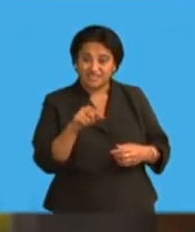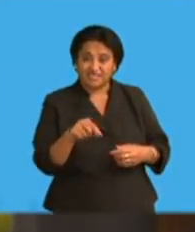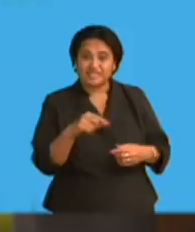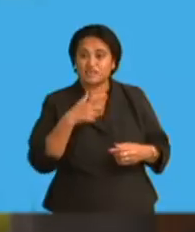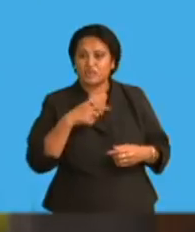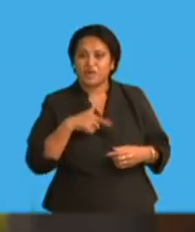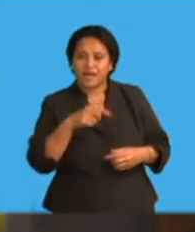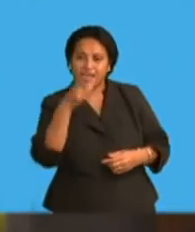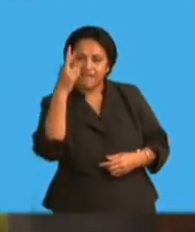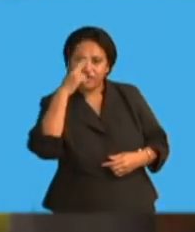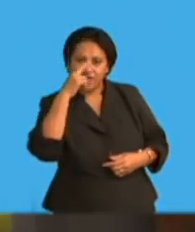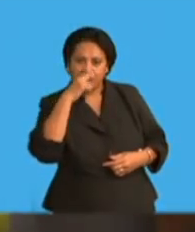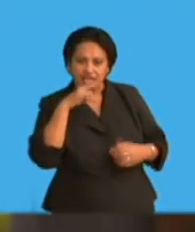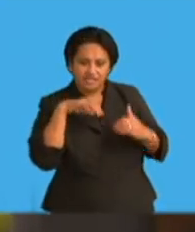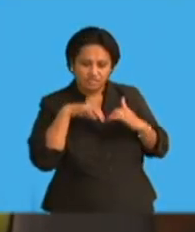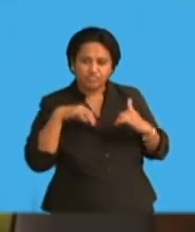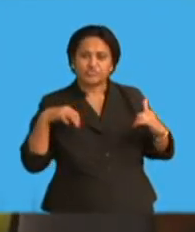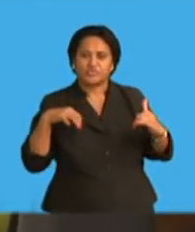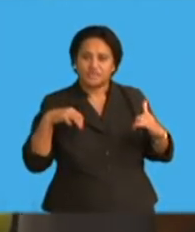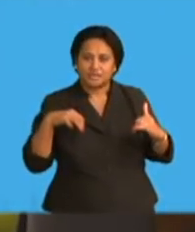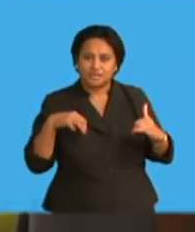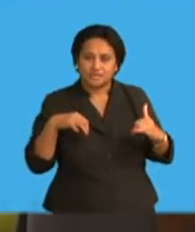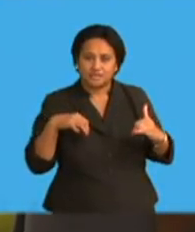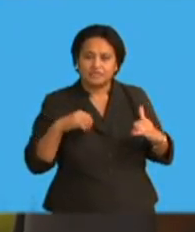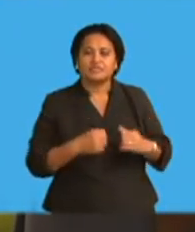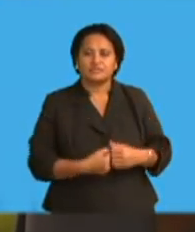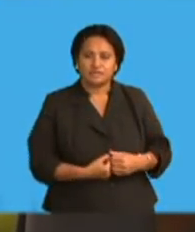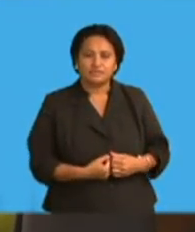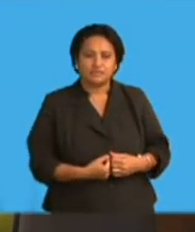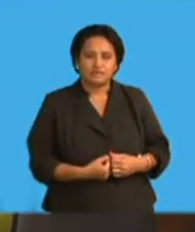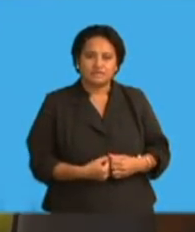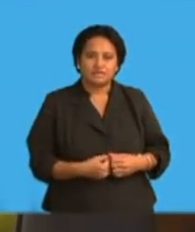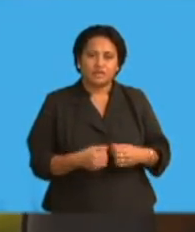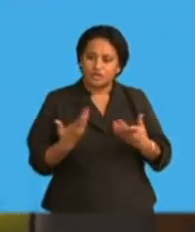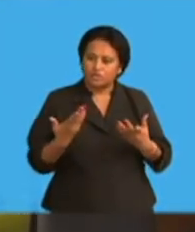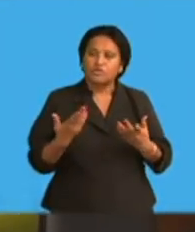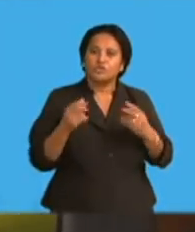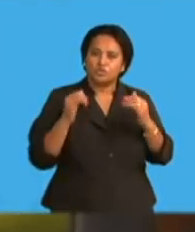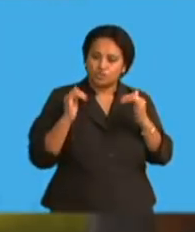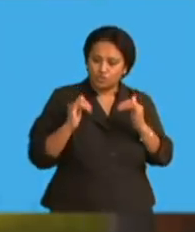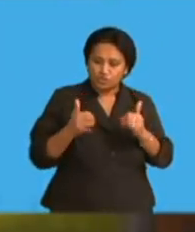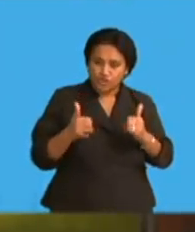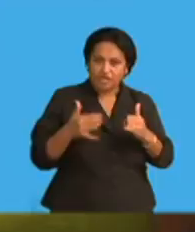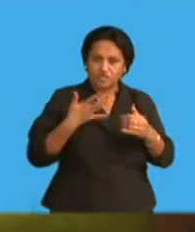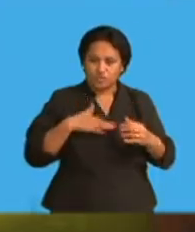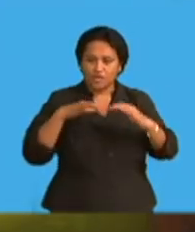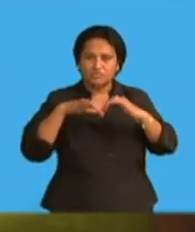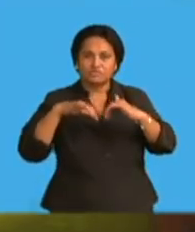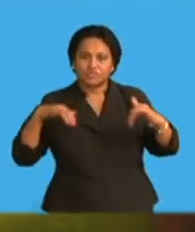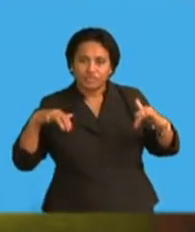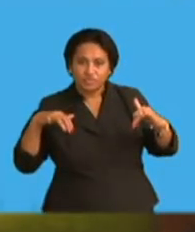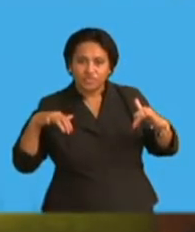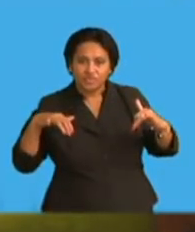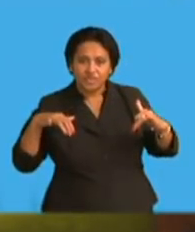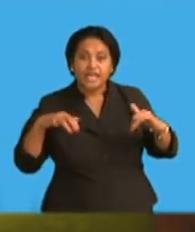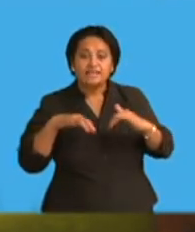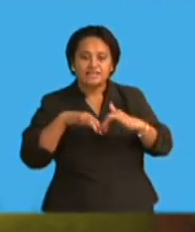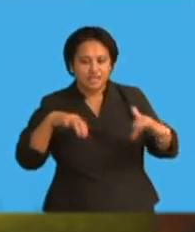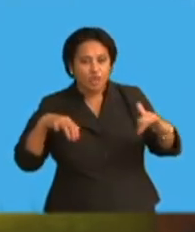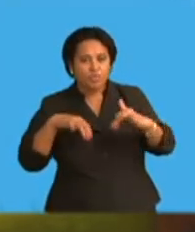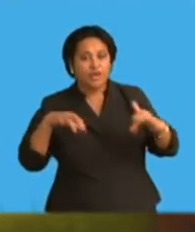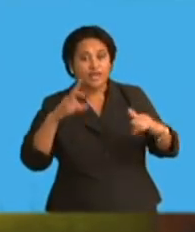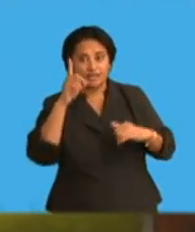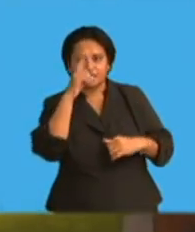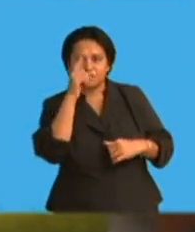racist agenda and rhetoric and demagoguery leads to. Because, Madam Speaker, it homogenizes people. When